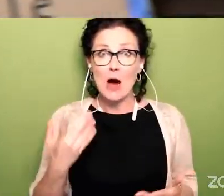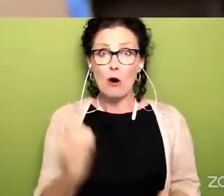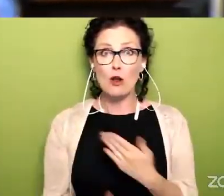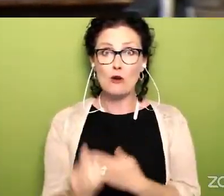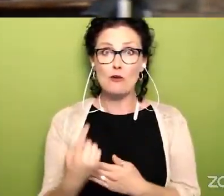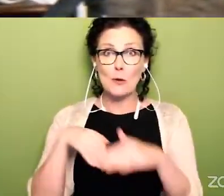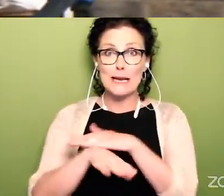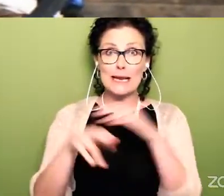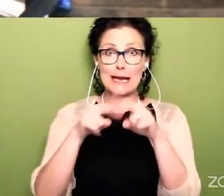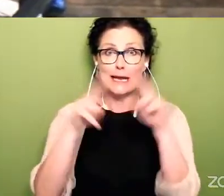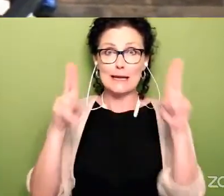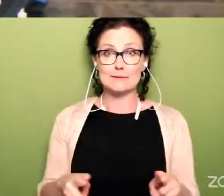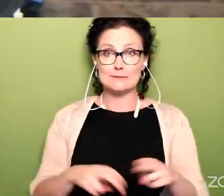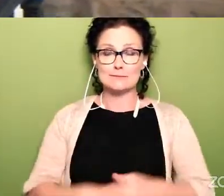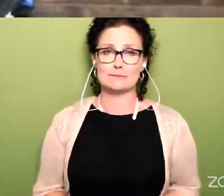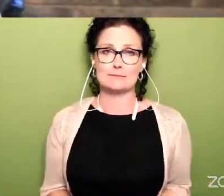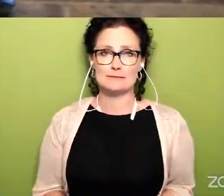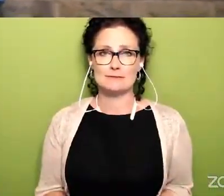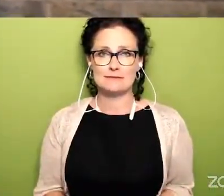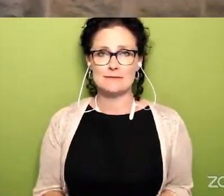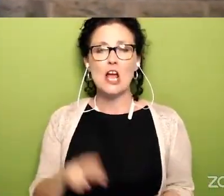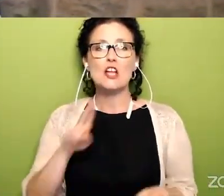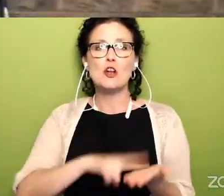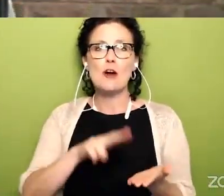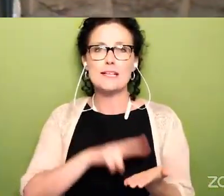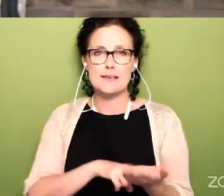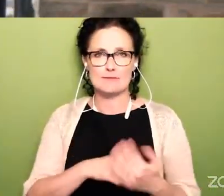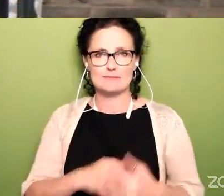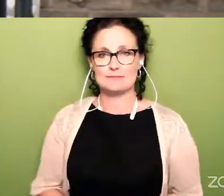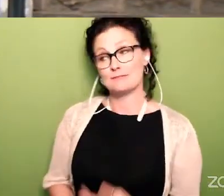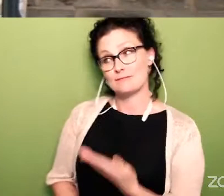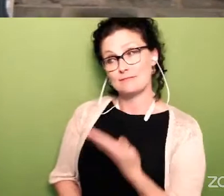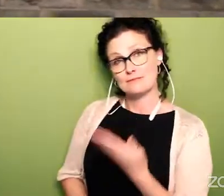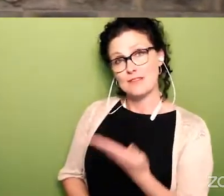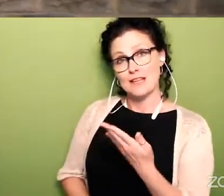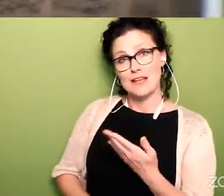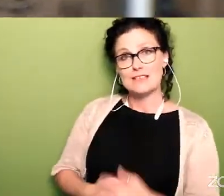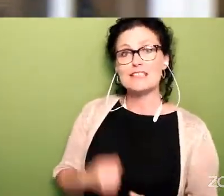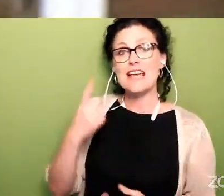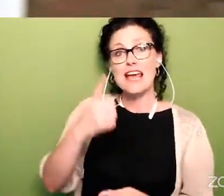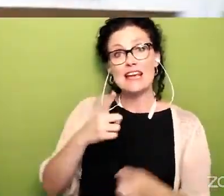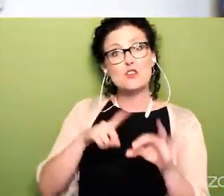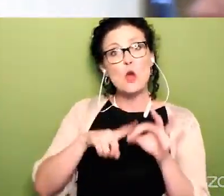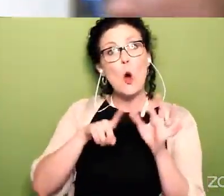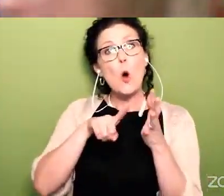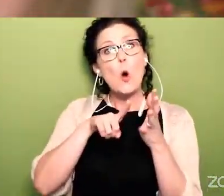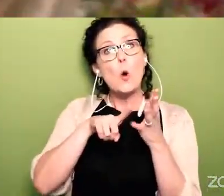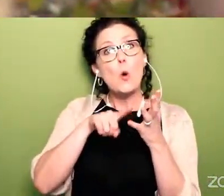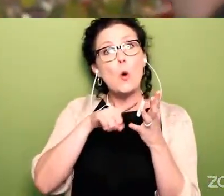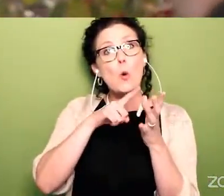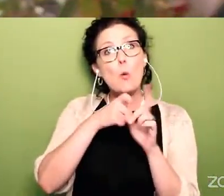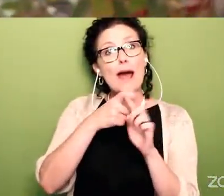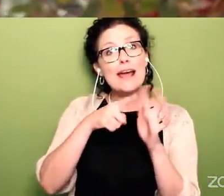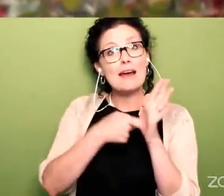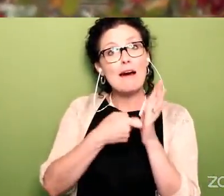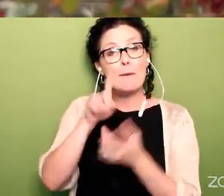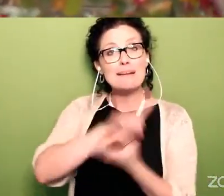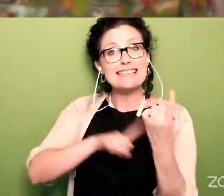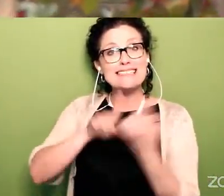person. Basically, anyone can have a personal relationship with God without involving a priest or other church-like head of